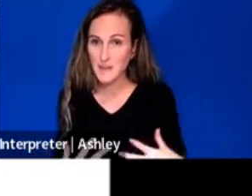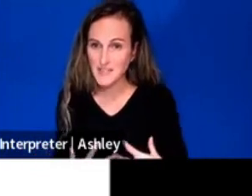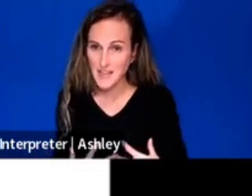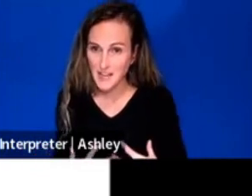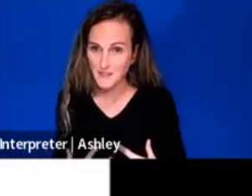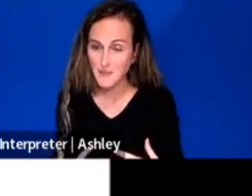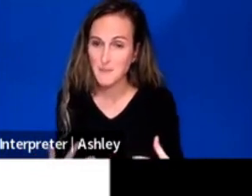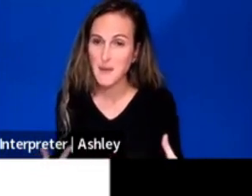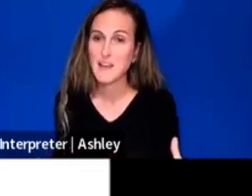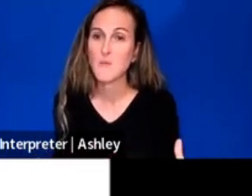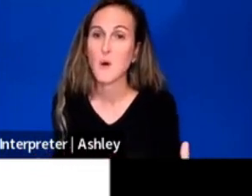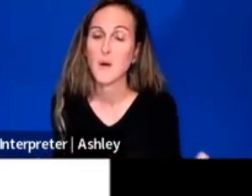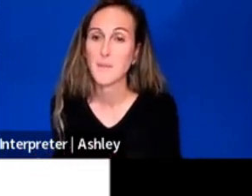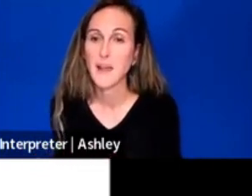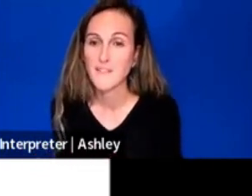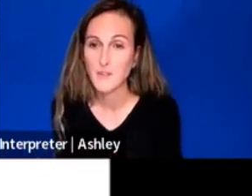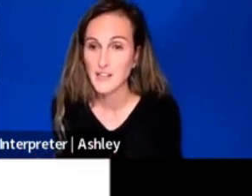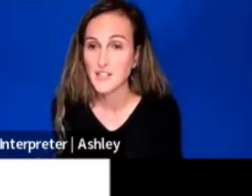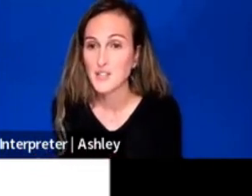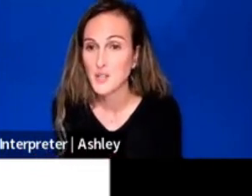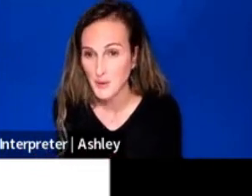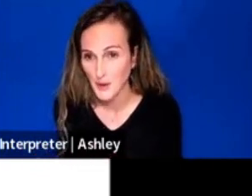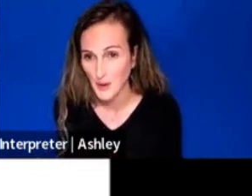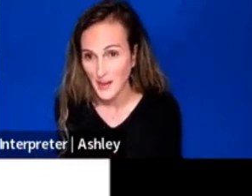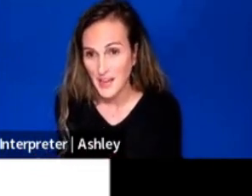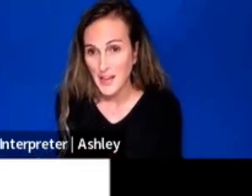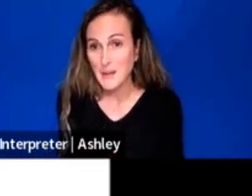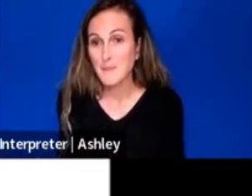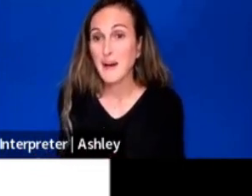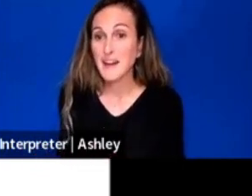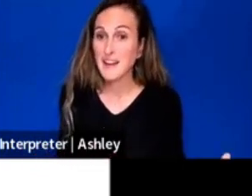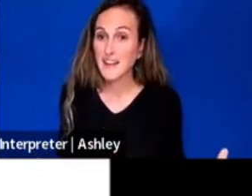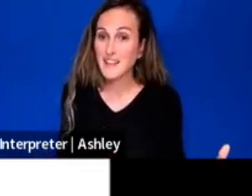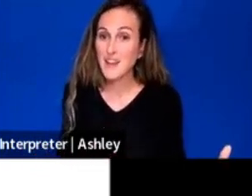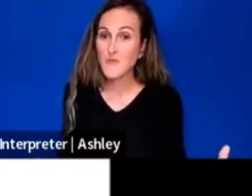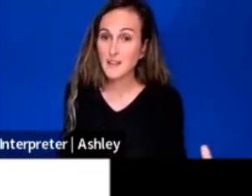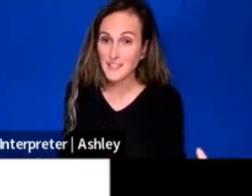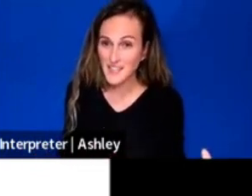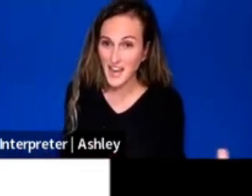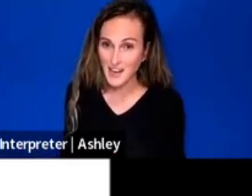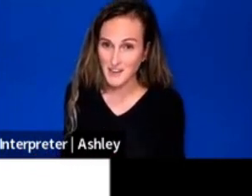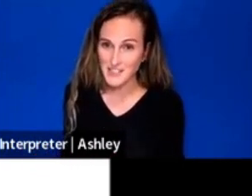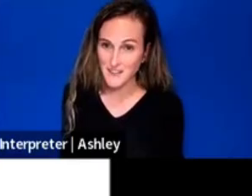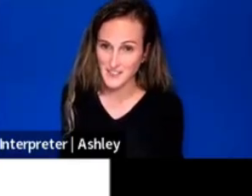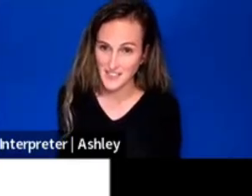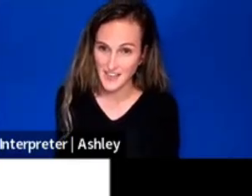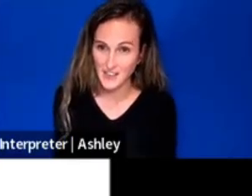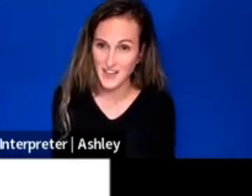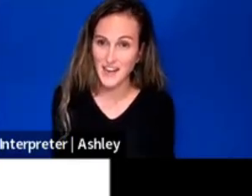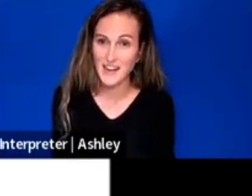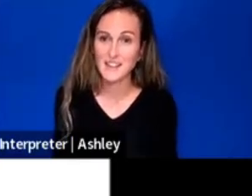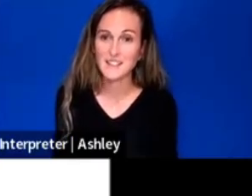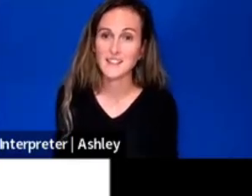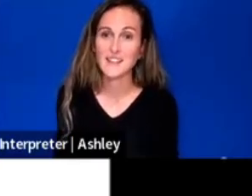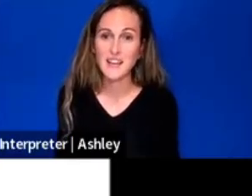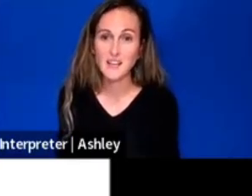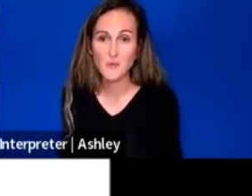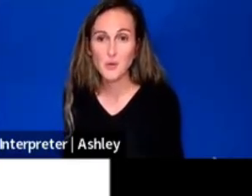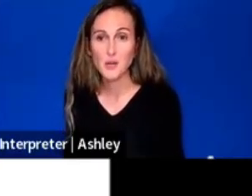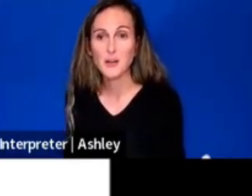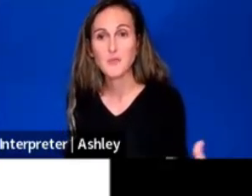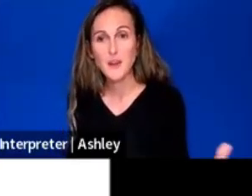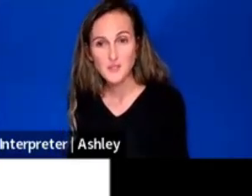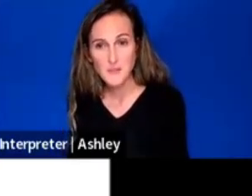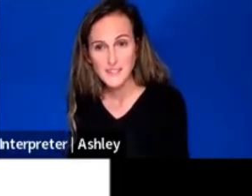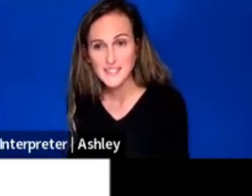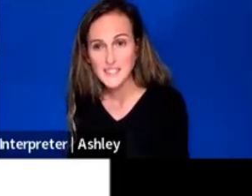well, I'm deaf. Maybe they won't want to pay for an interpreter. But they wanted to hire a deaf designer, and they